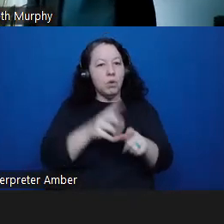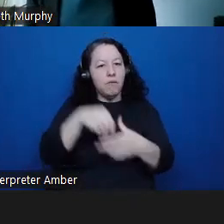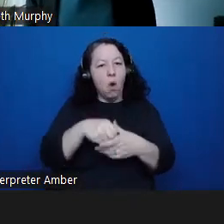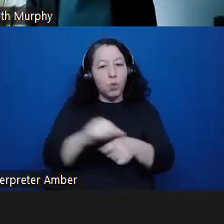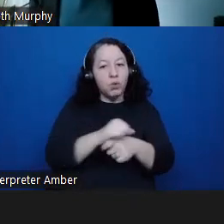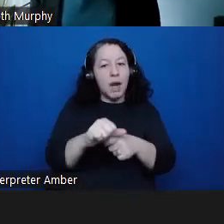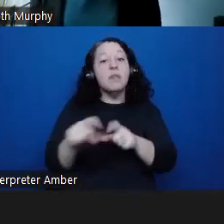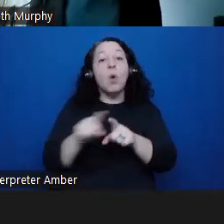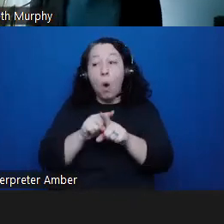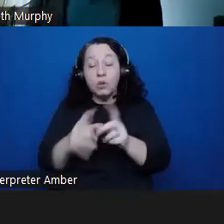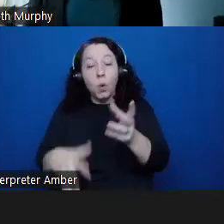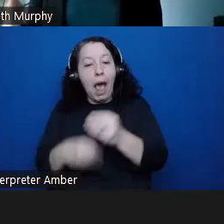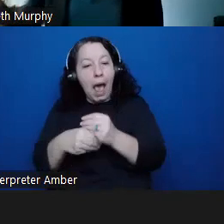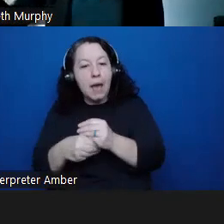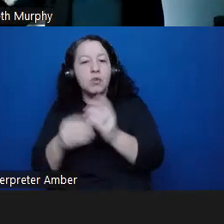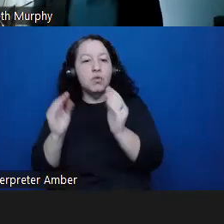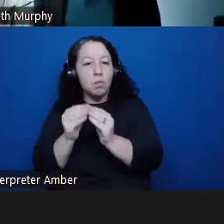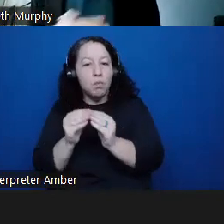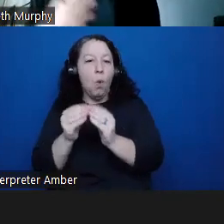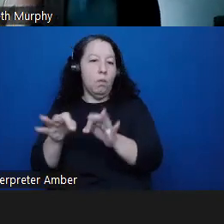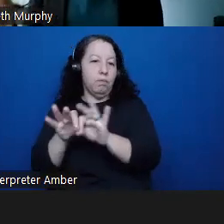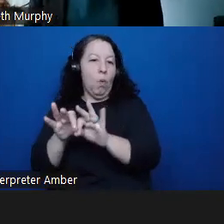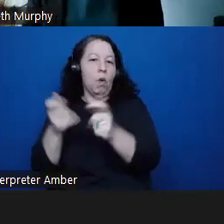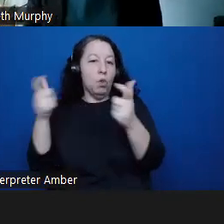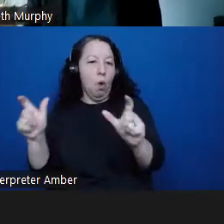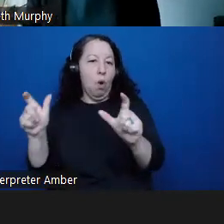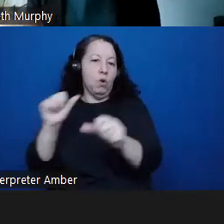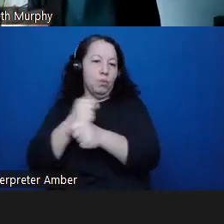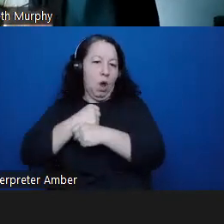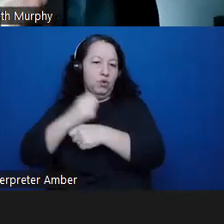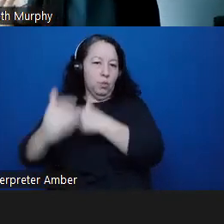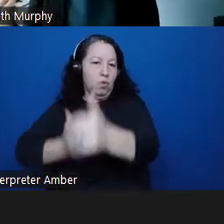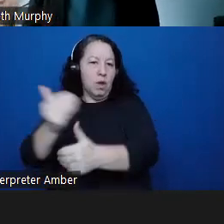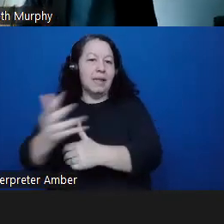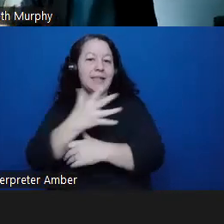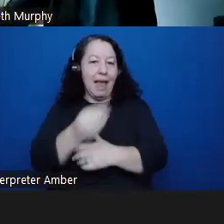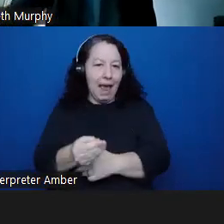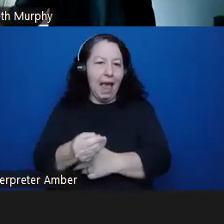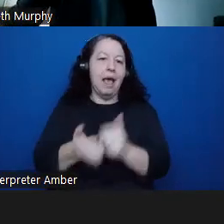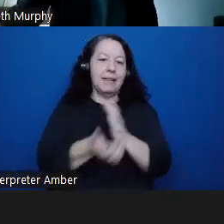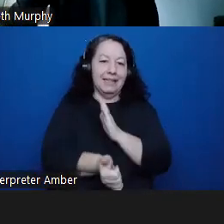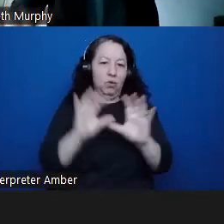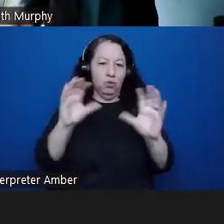and to the work group. This gradated learning process is what Patricia Crown calls scaffolding.